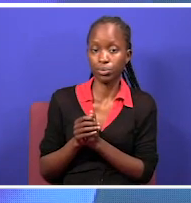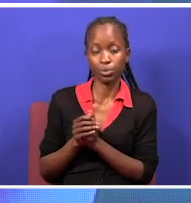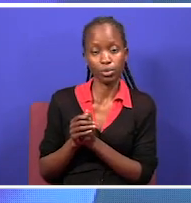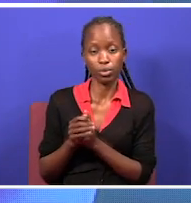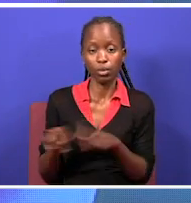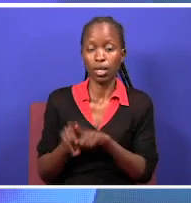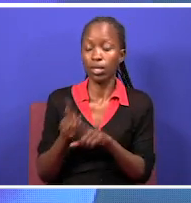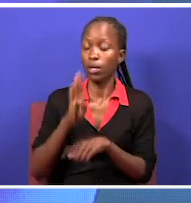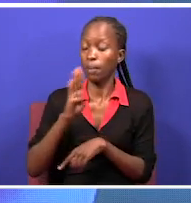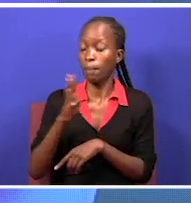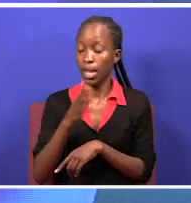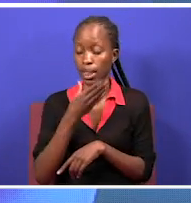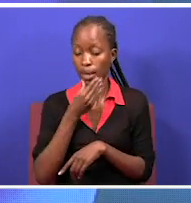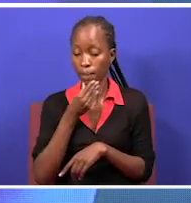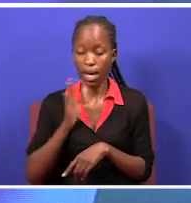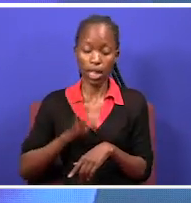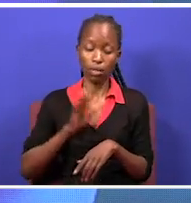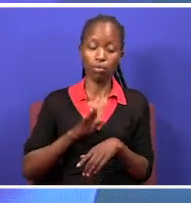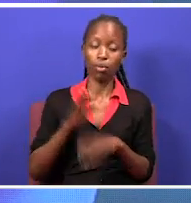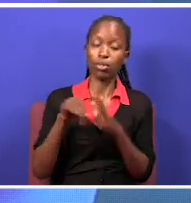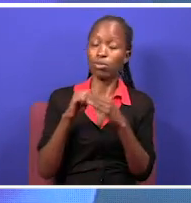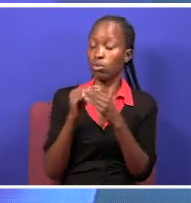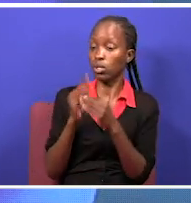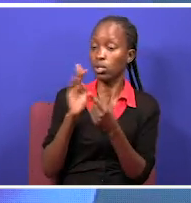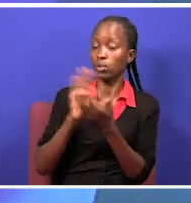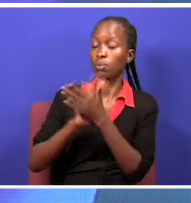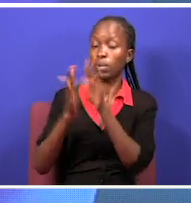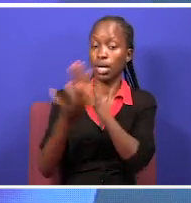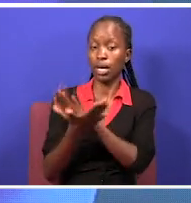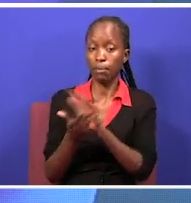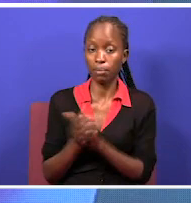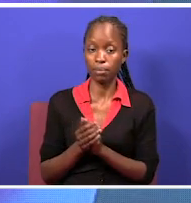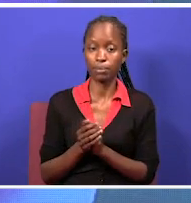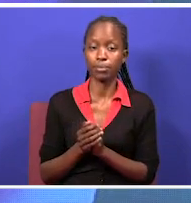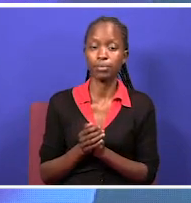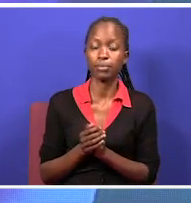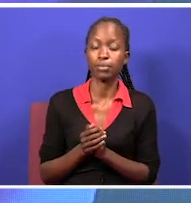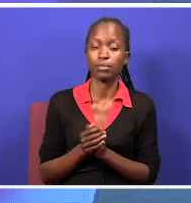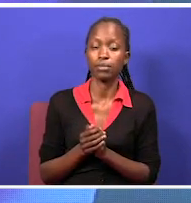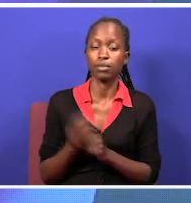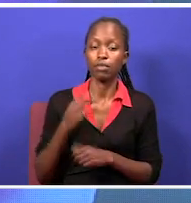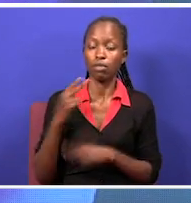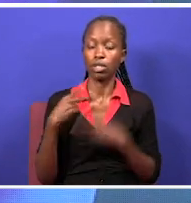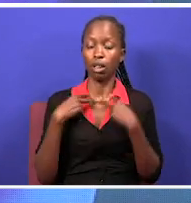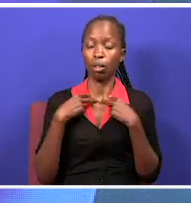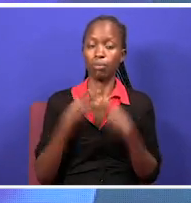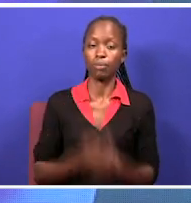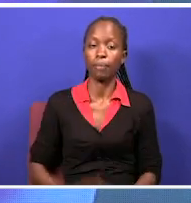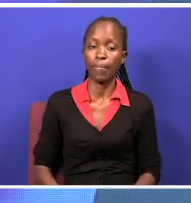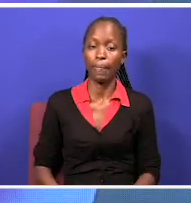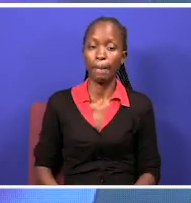be the men and the women they were created to be, to attain those places that God designed for